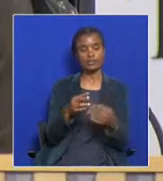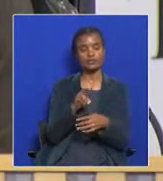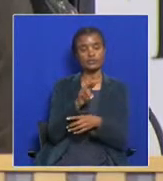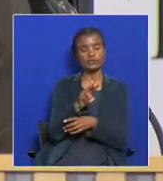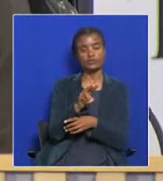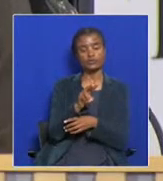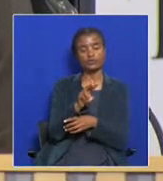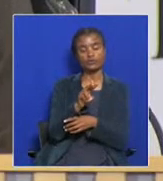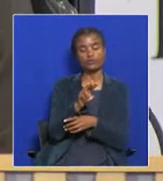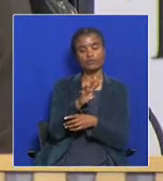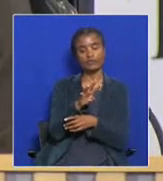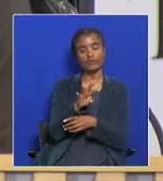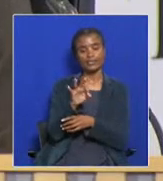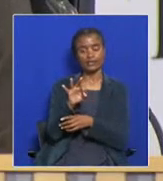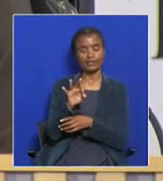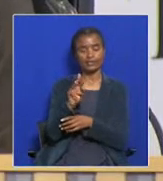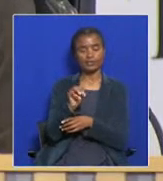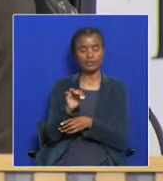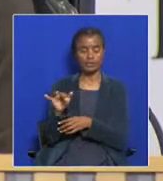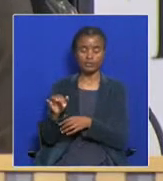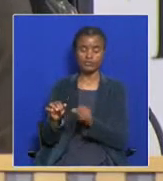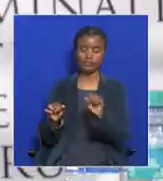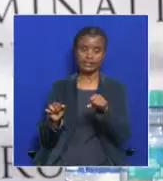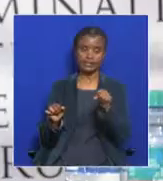Yes. Thank you. Thank you, Commissioner.